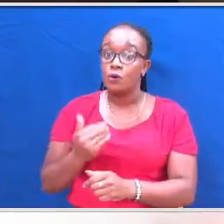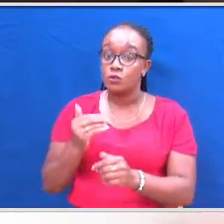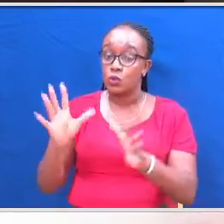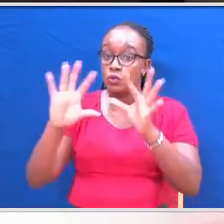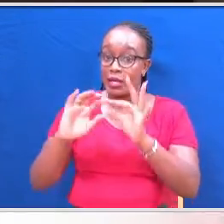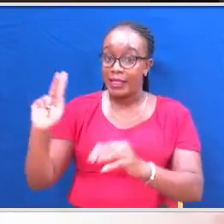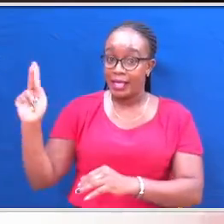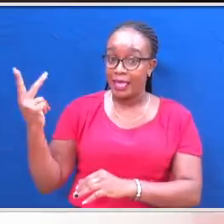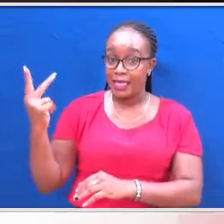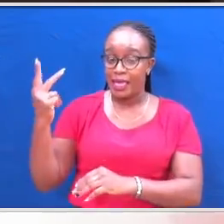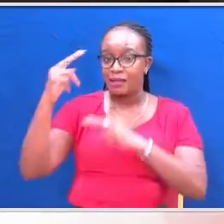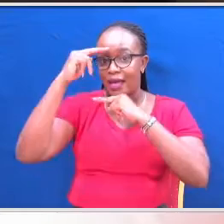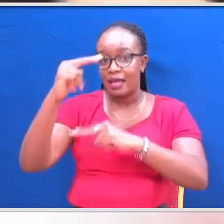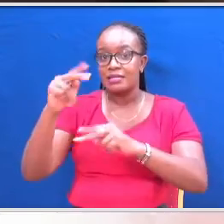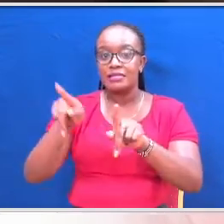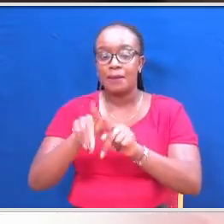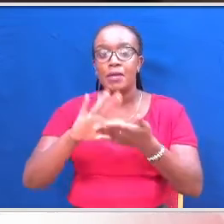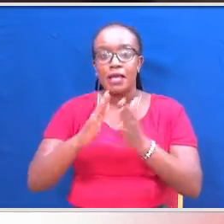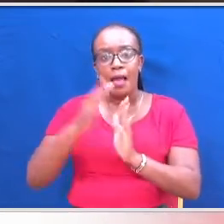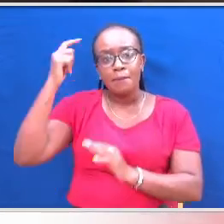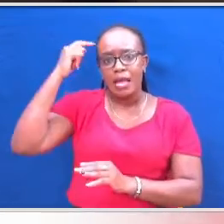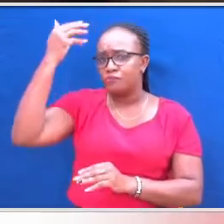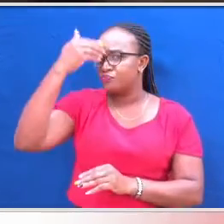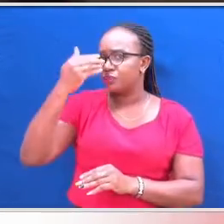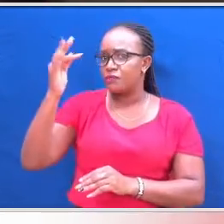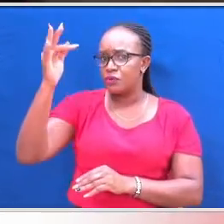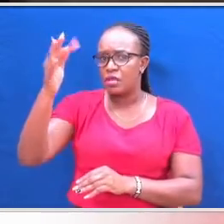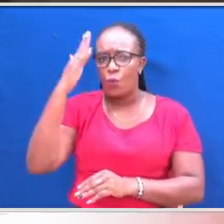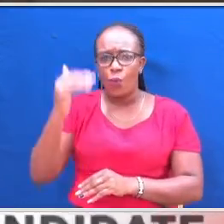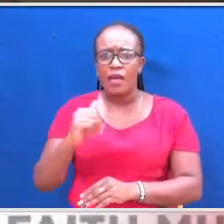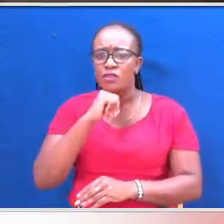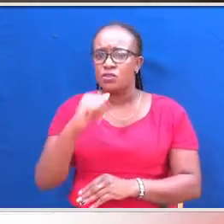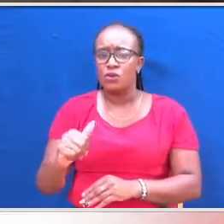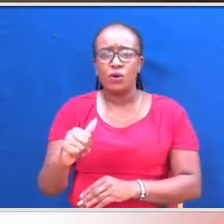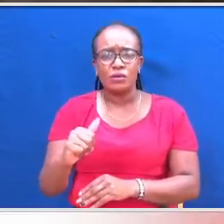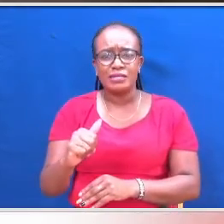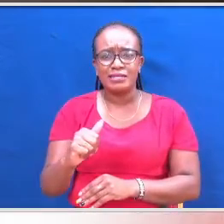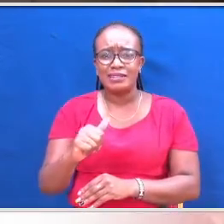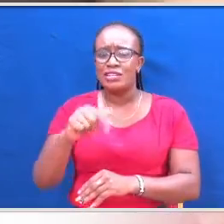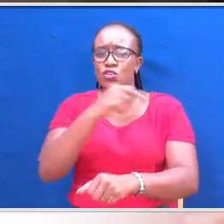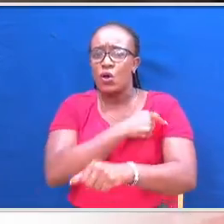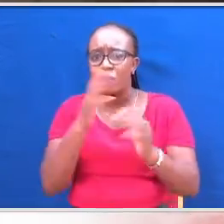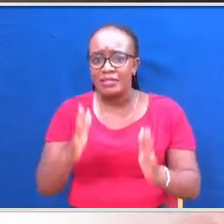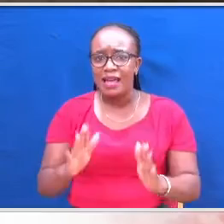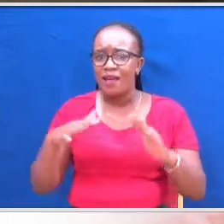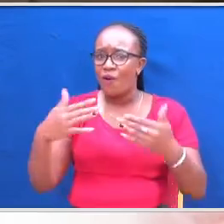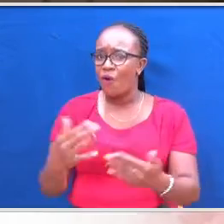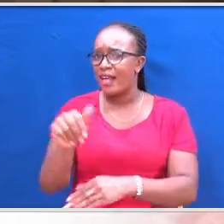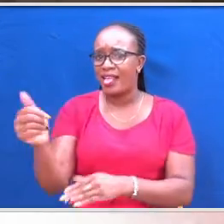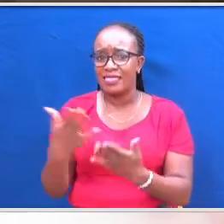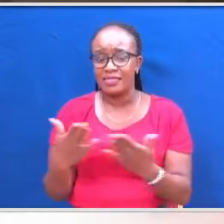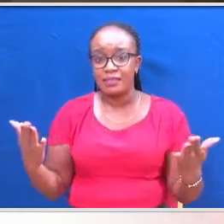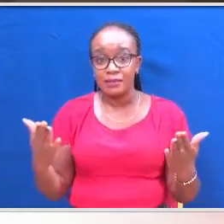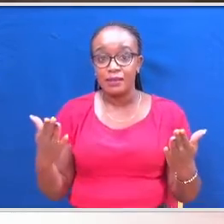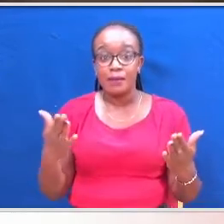and also be a neurosurgeon in future. Why a neurosurgeon, not a journalist, not a doctor, not anything else, but a neurosurgeon?